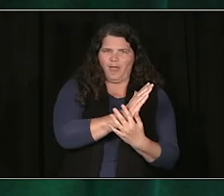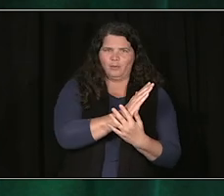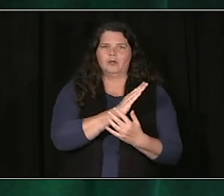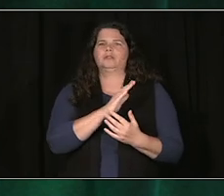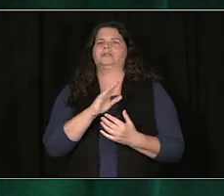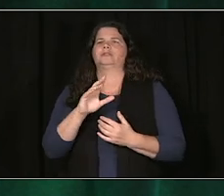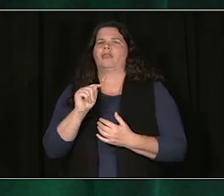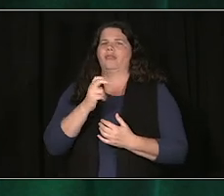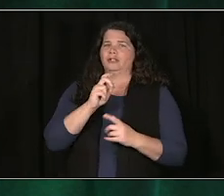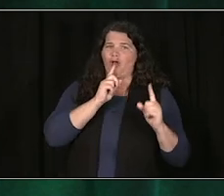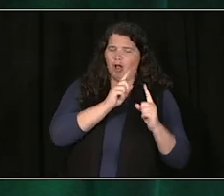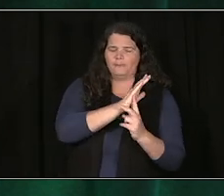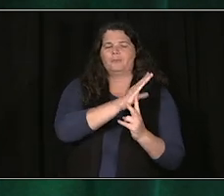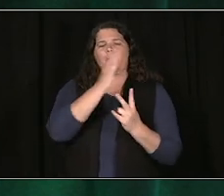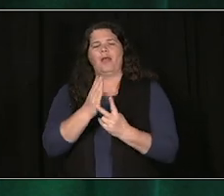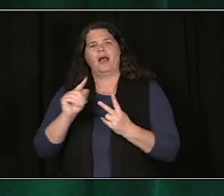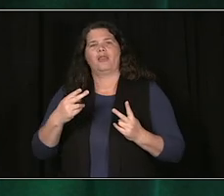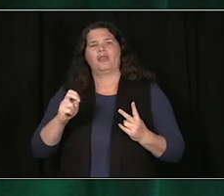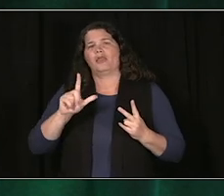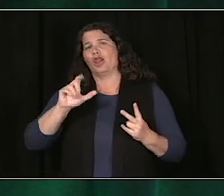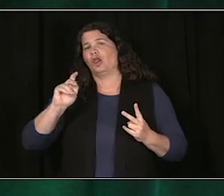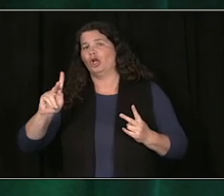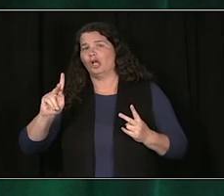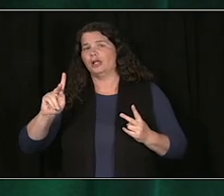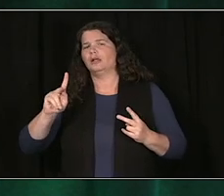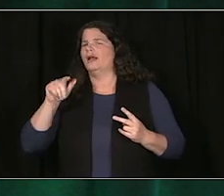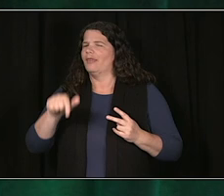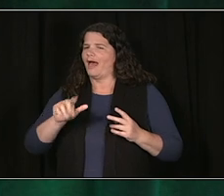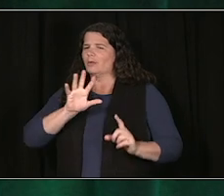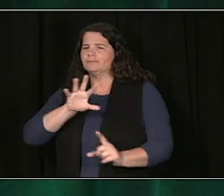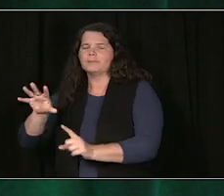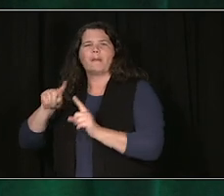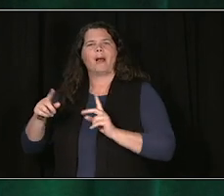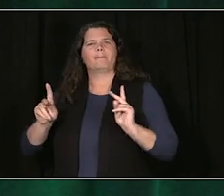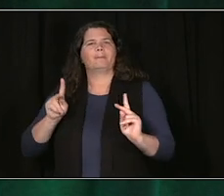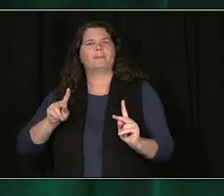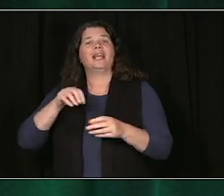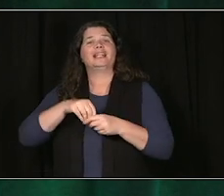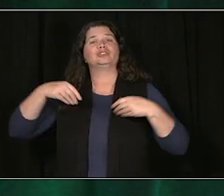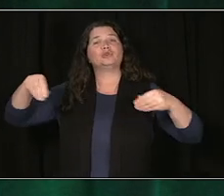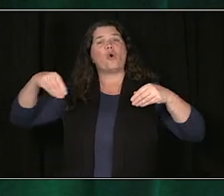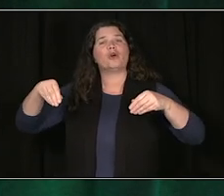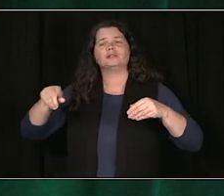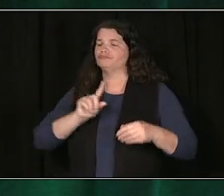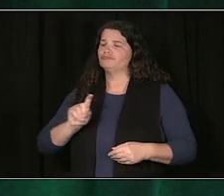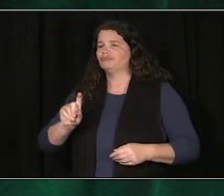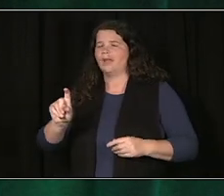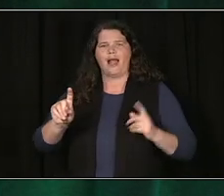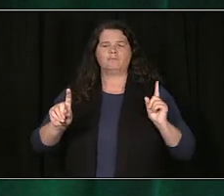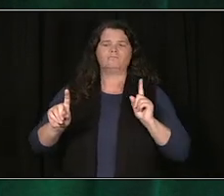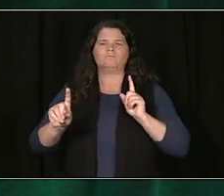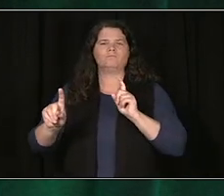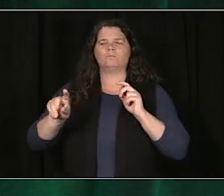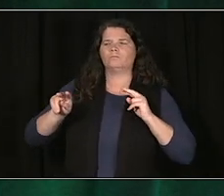was about people being followed in retail, followed around stores, followed around different places they went, and kind